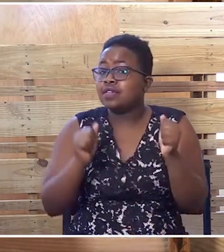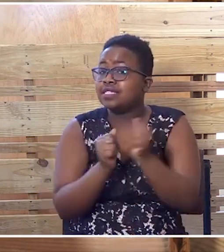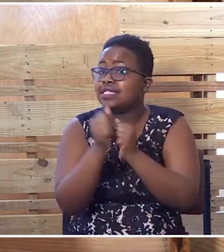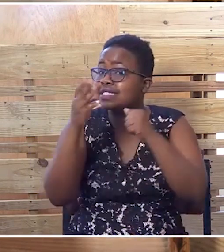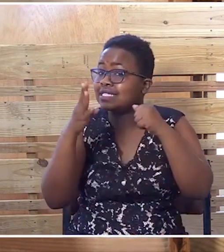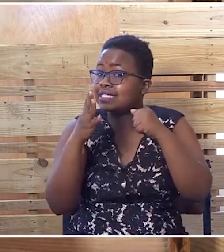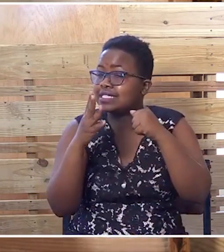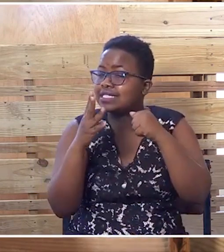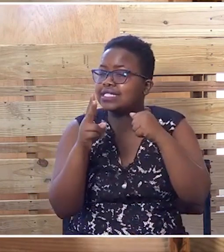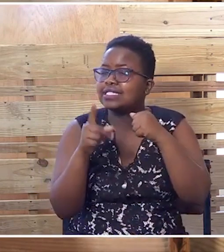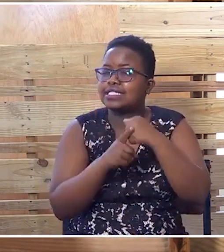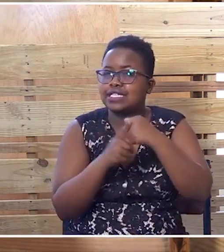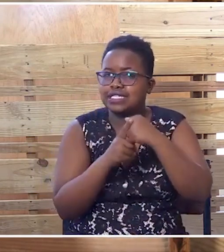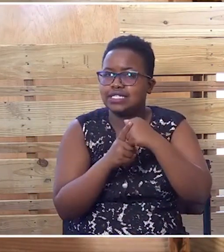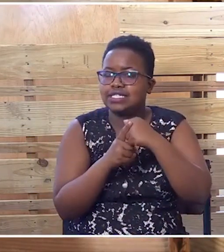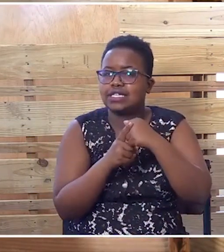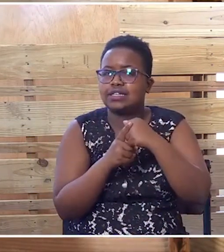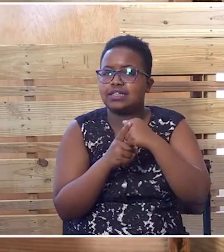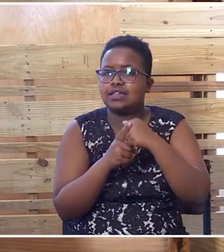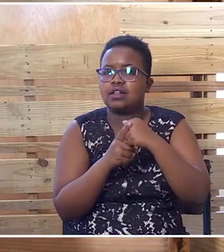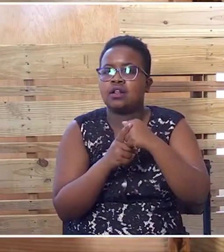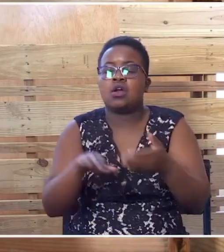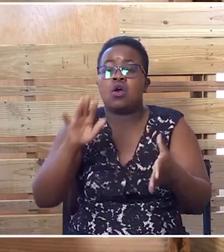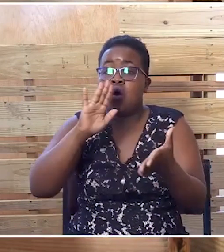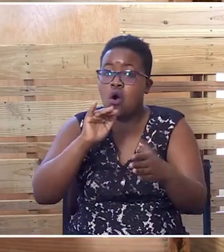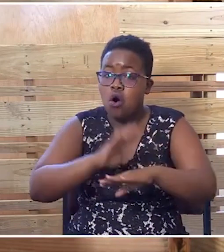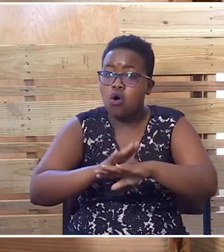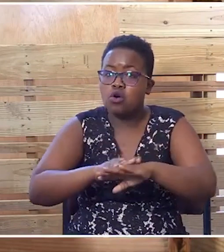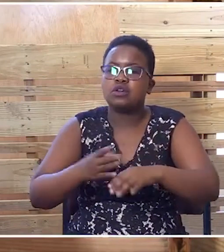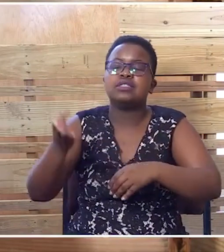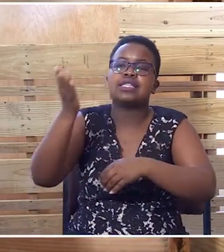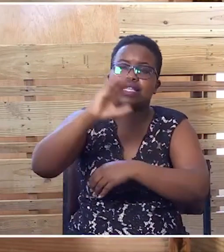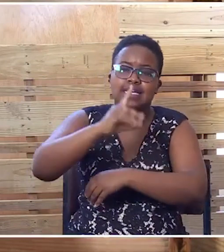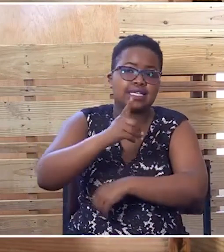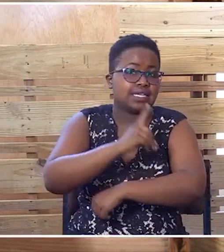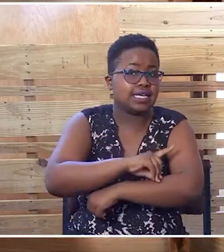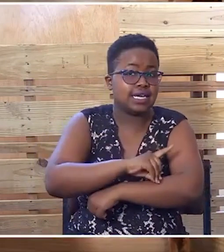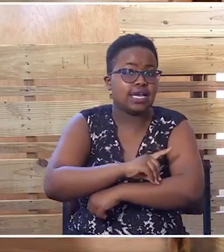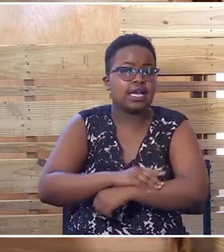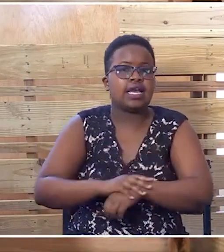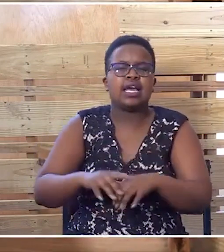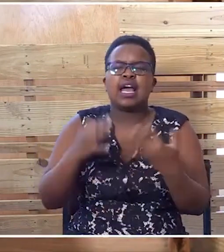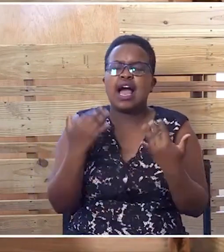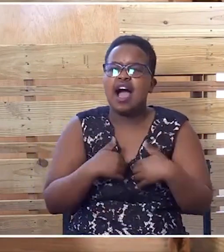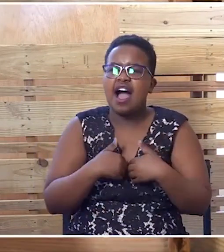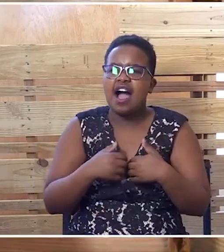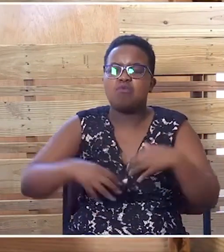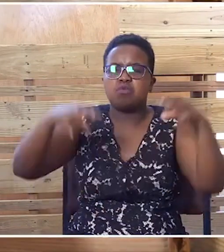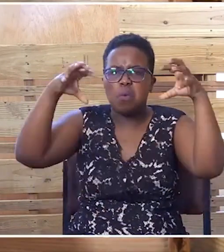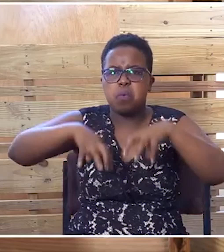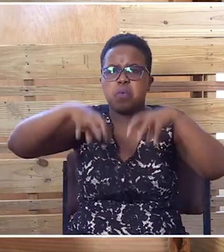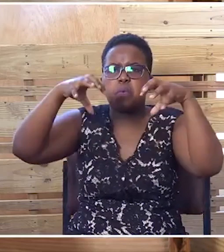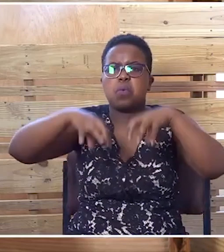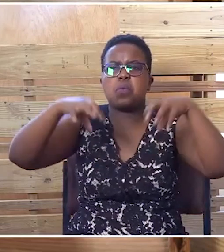16, I'll jump and go to verse 16. On the morning of the third day, there was a thunder and lightning with a